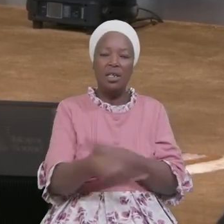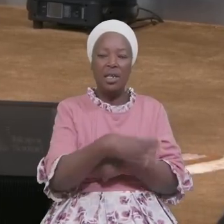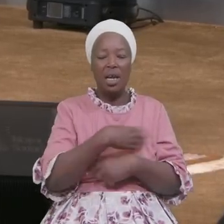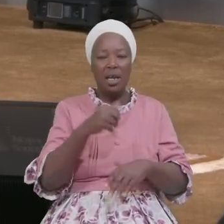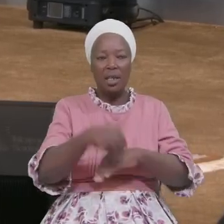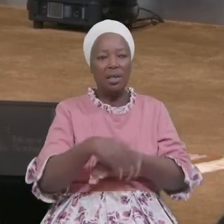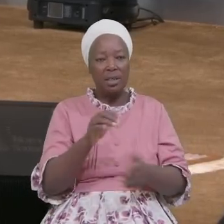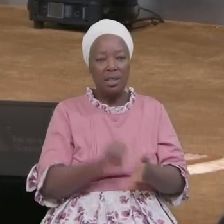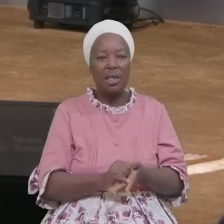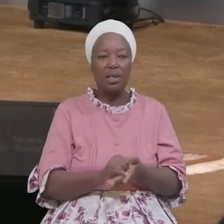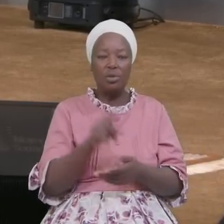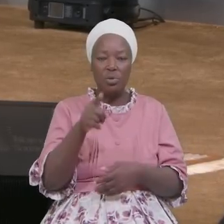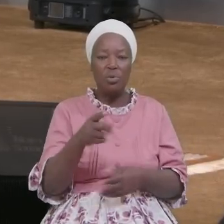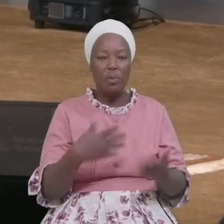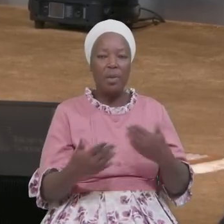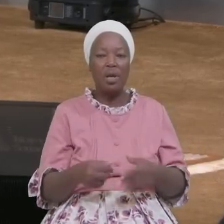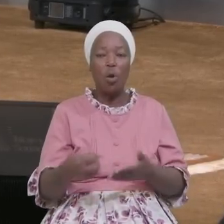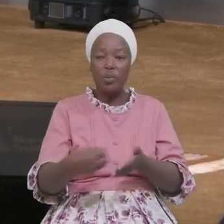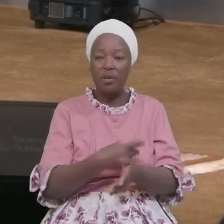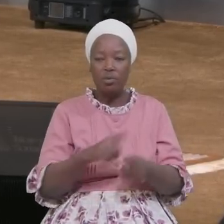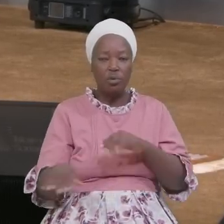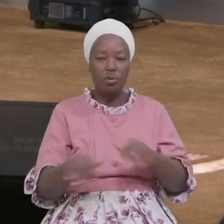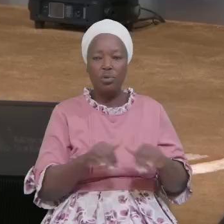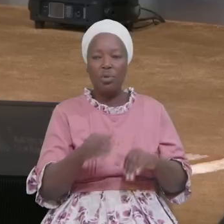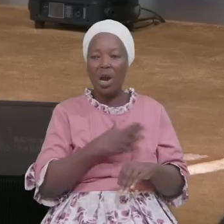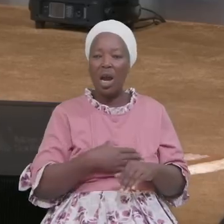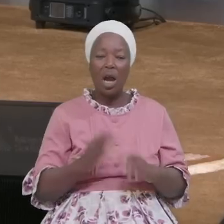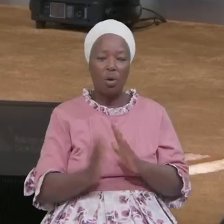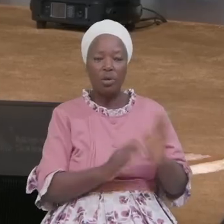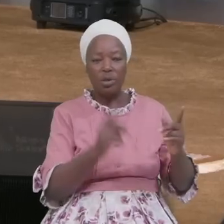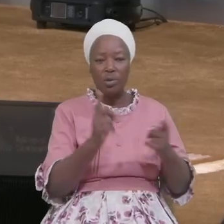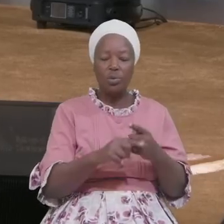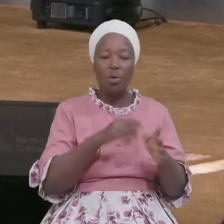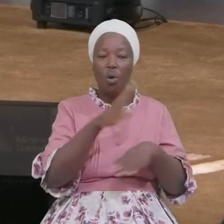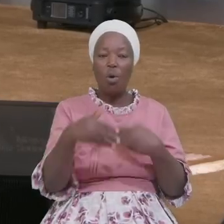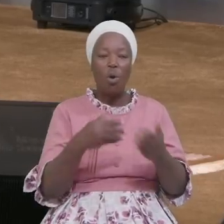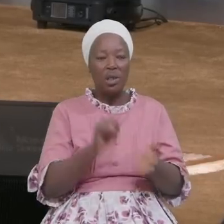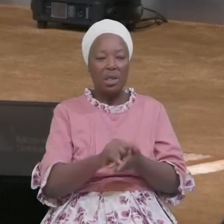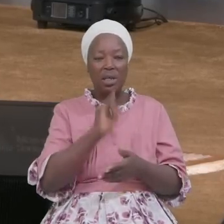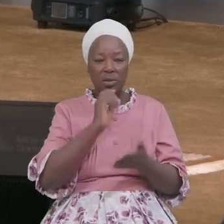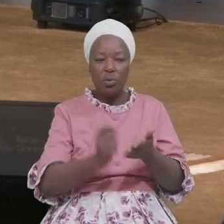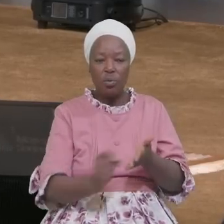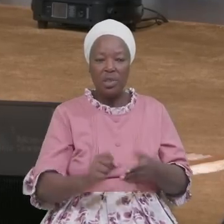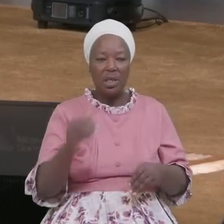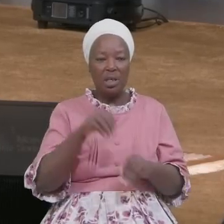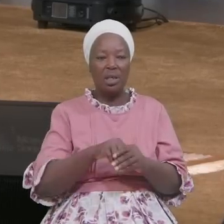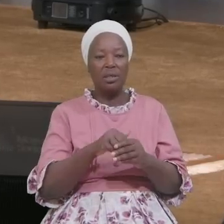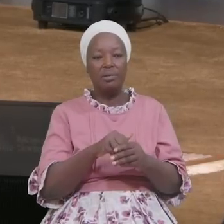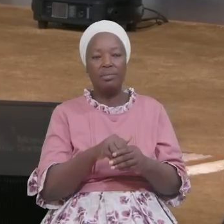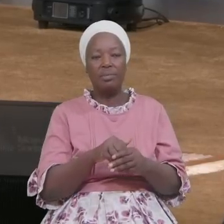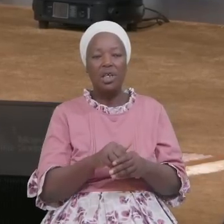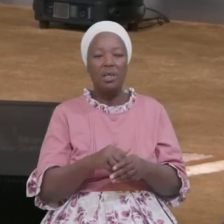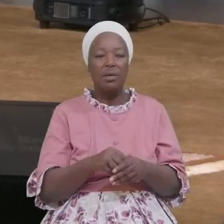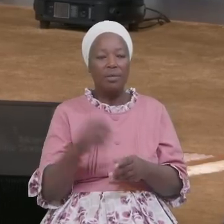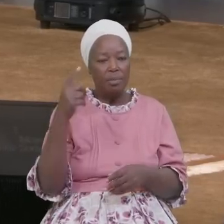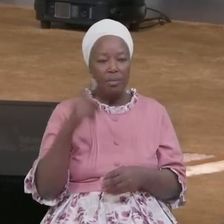that thou mayest observe to do according to all that is written therein. For